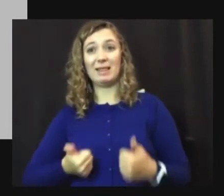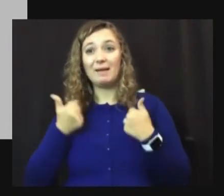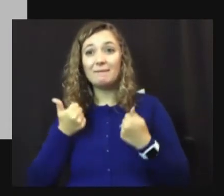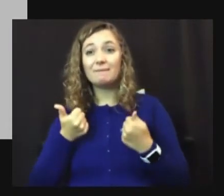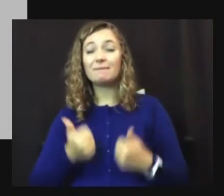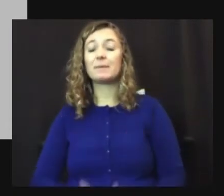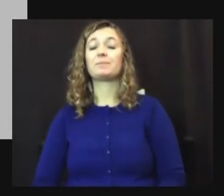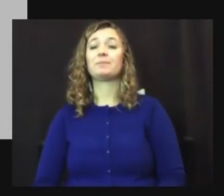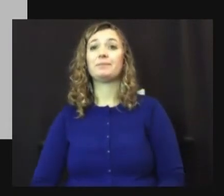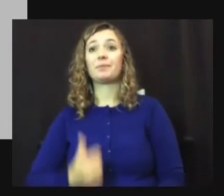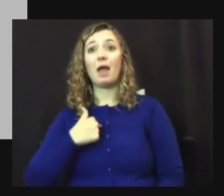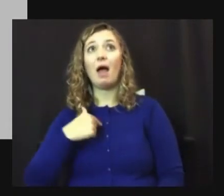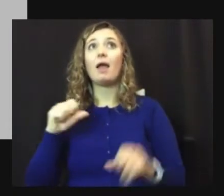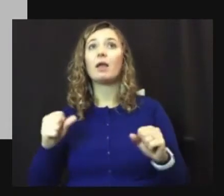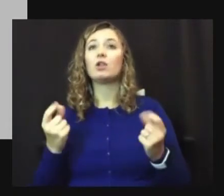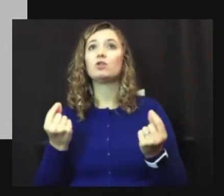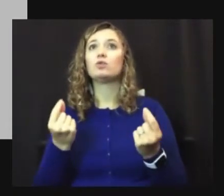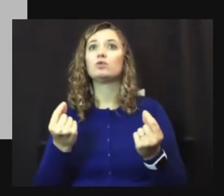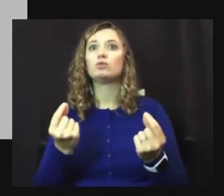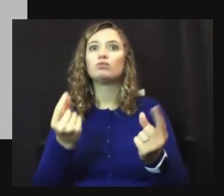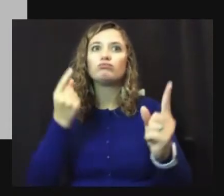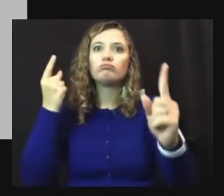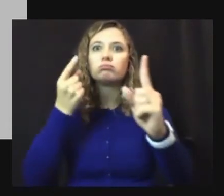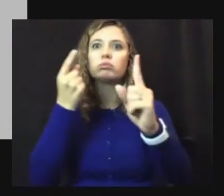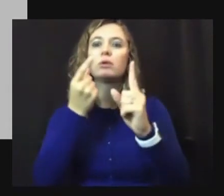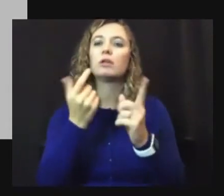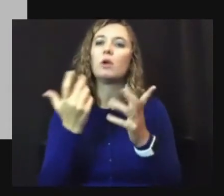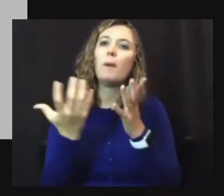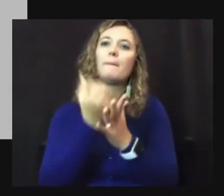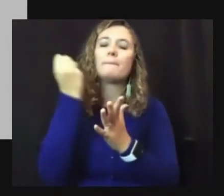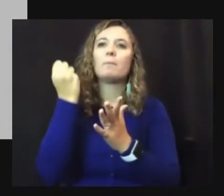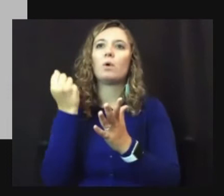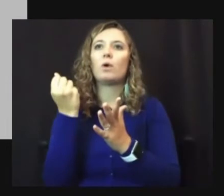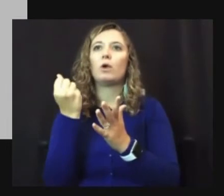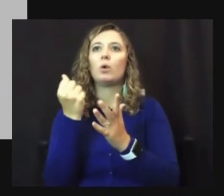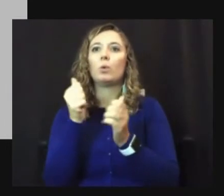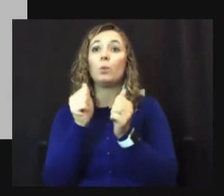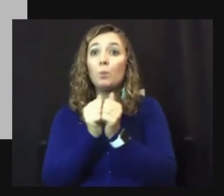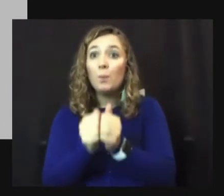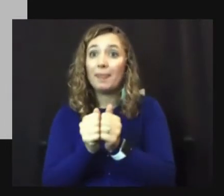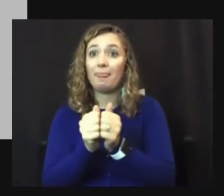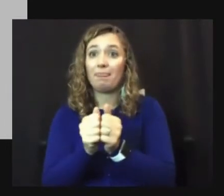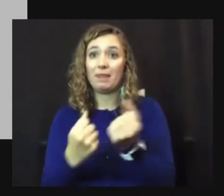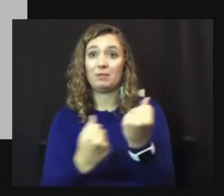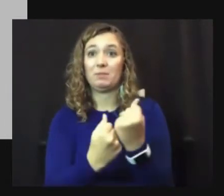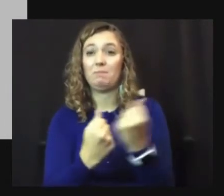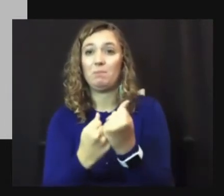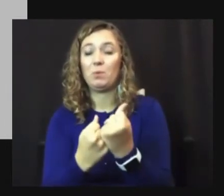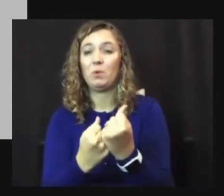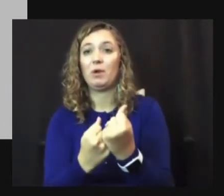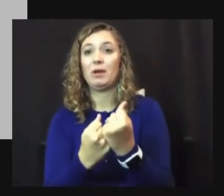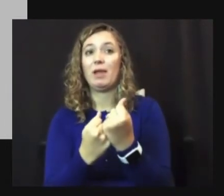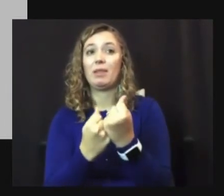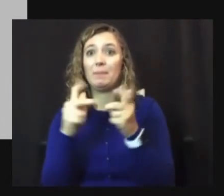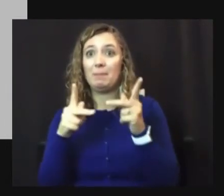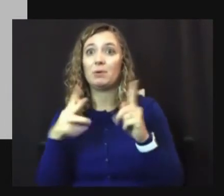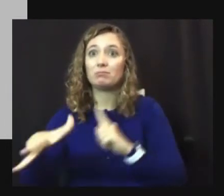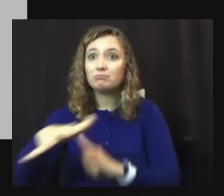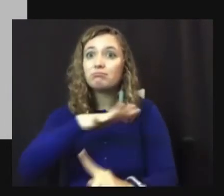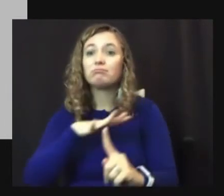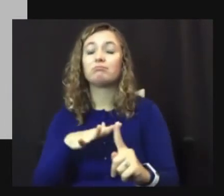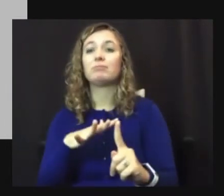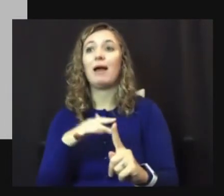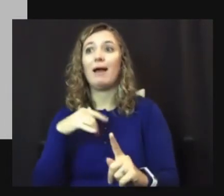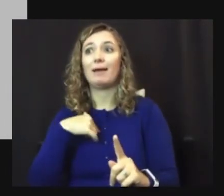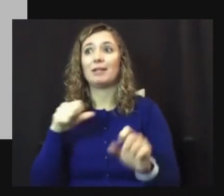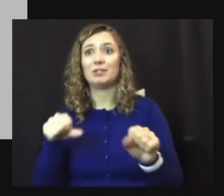I can achieve so much more with the right supports and people around me. I can achieve incredible things in